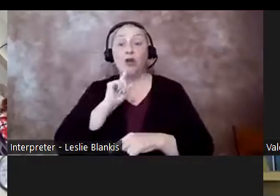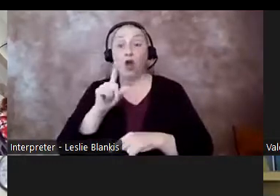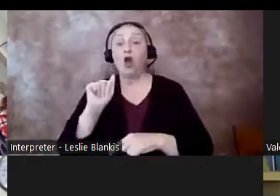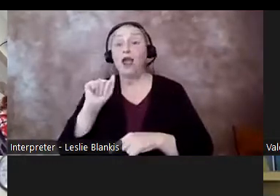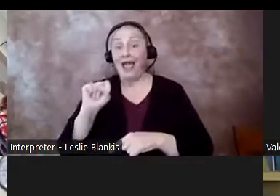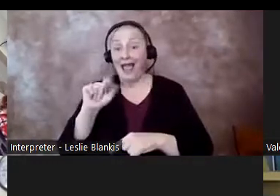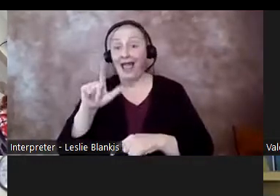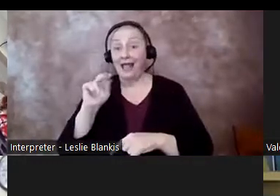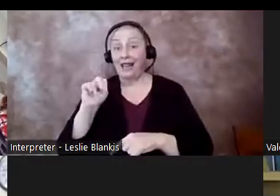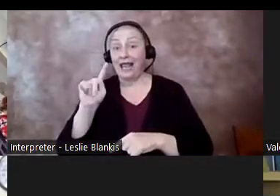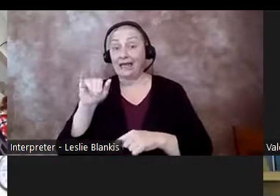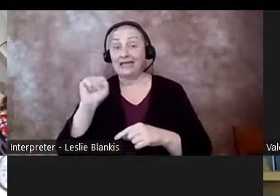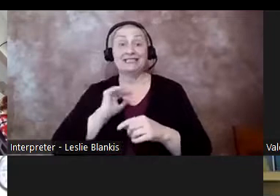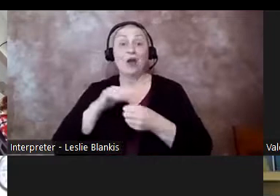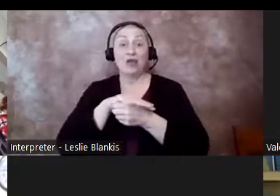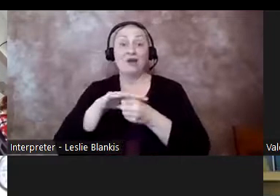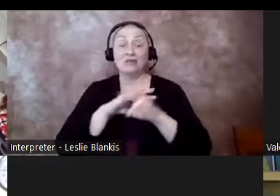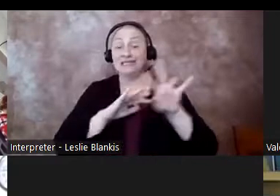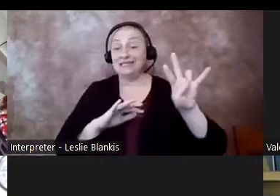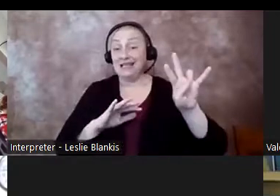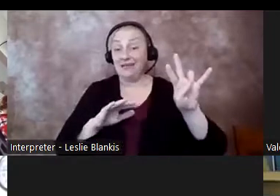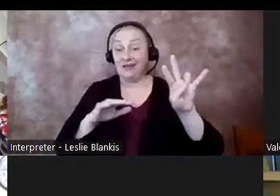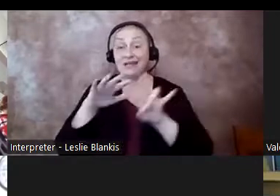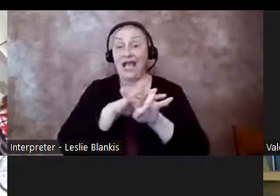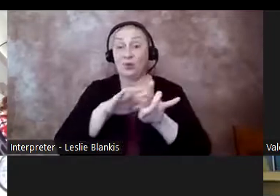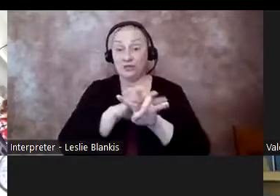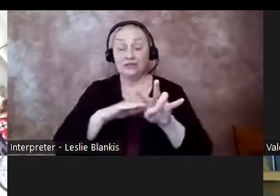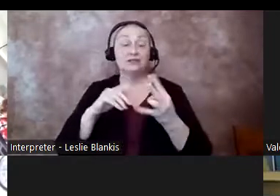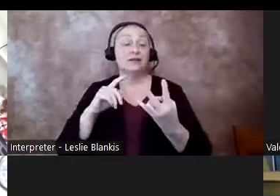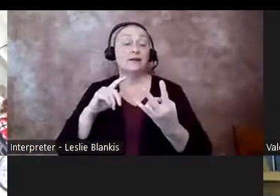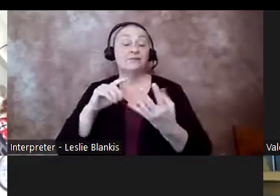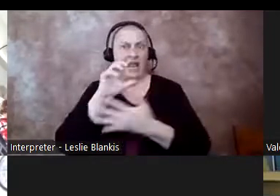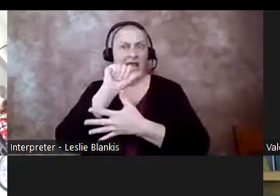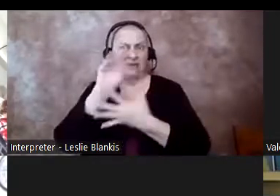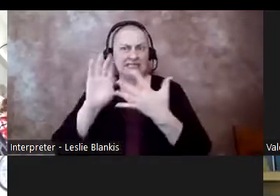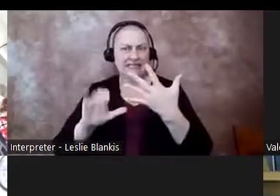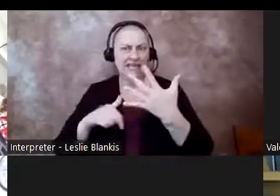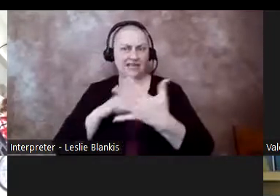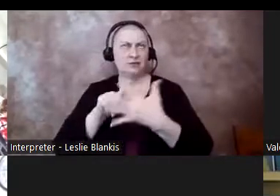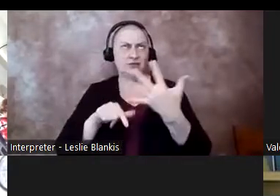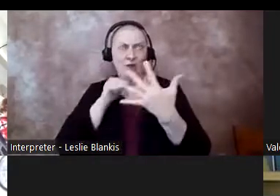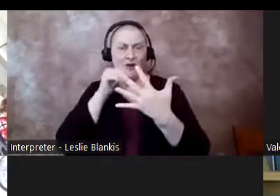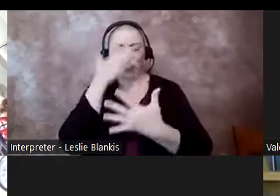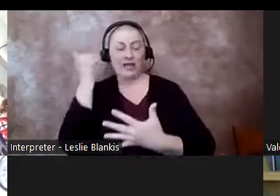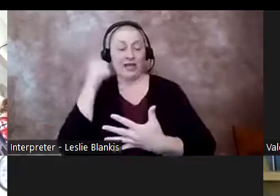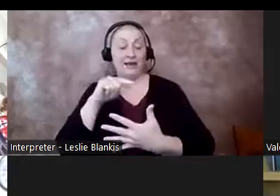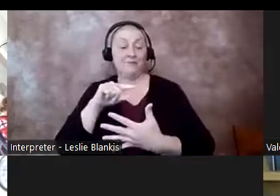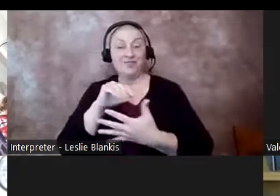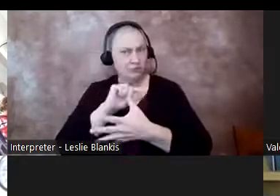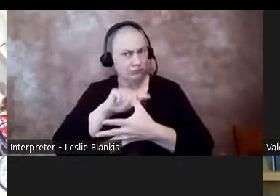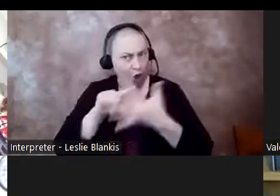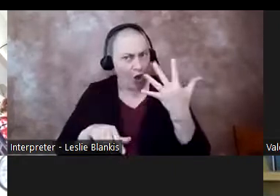Atlantis, I'll tell you the counties. We have 7 counties that we serve. Always have to do it alphabetical, so don't forget one. Leave one out because they're all equally